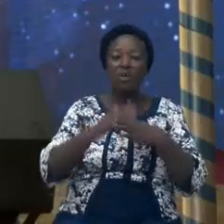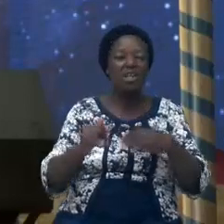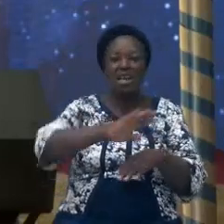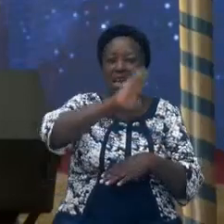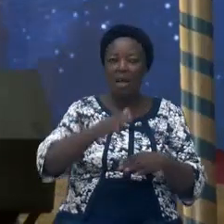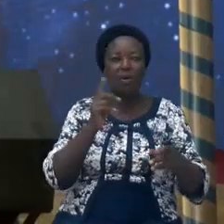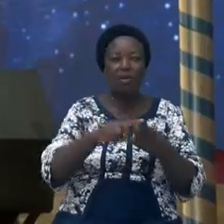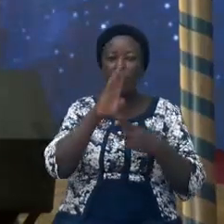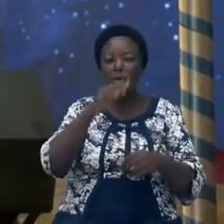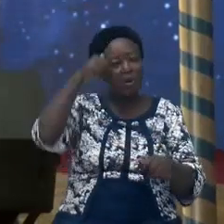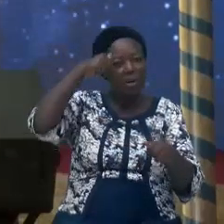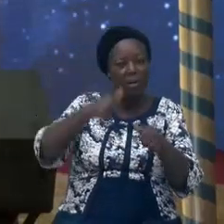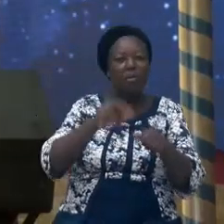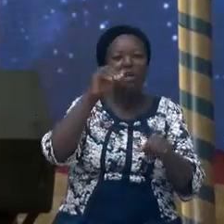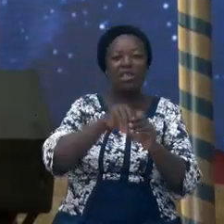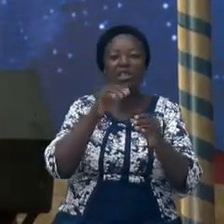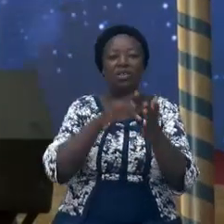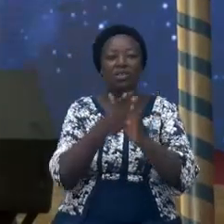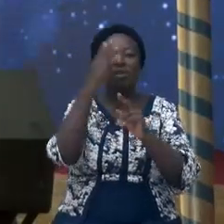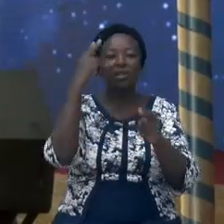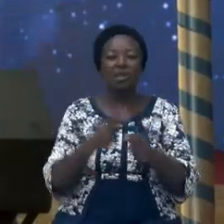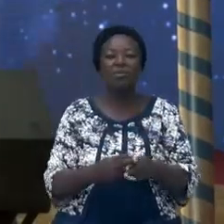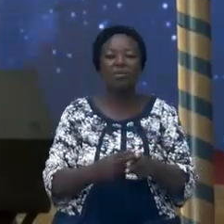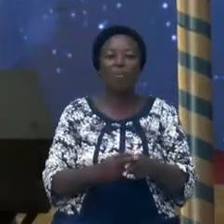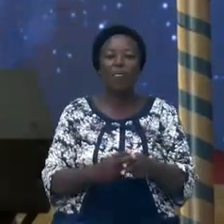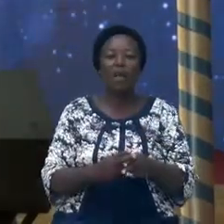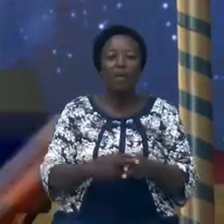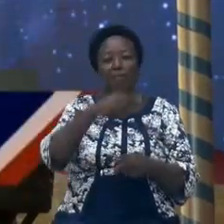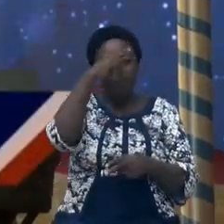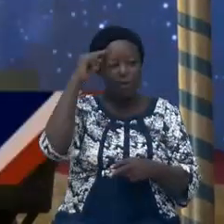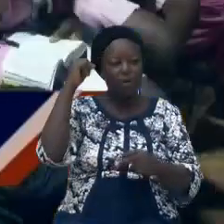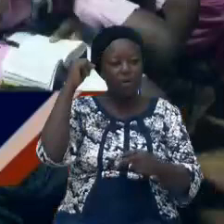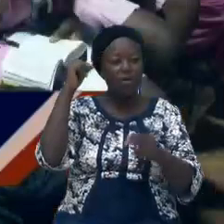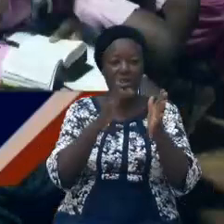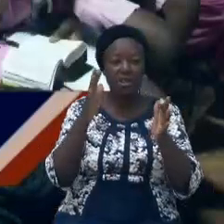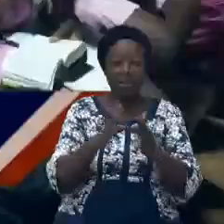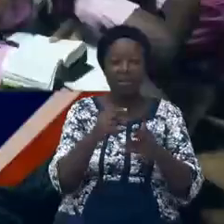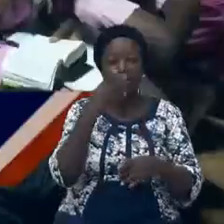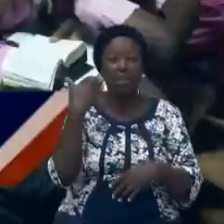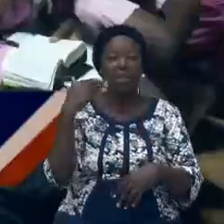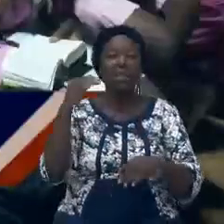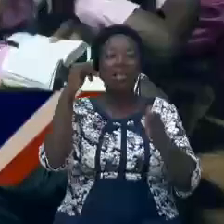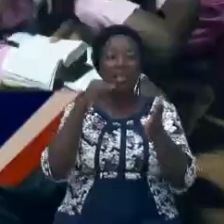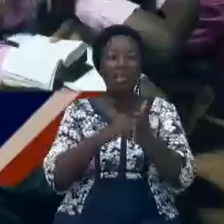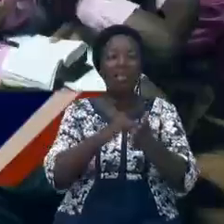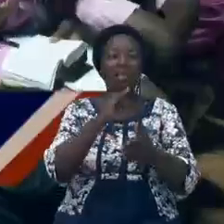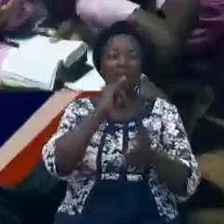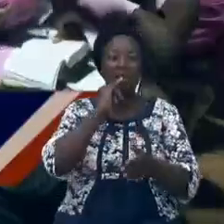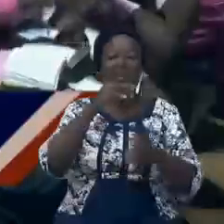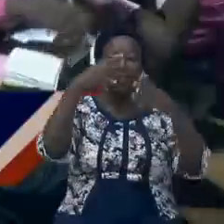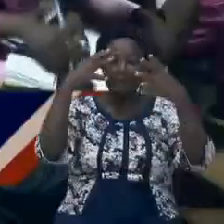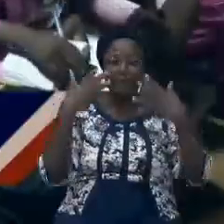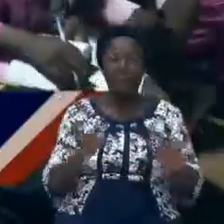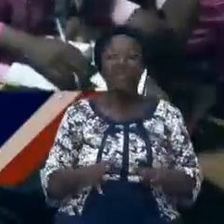everything erased completely. Never to be remembered in Jesus' name. Because Jesus